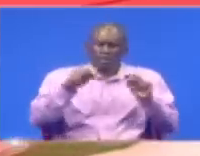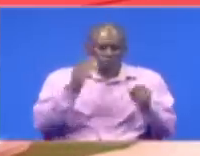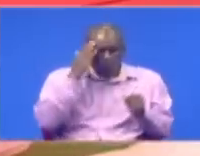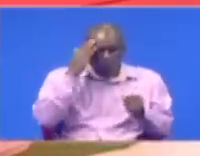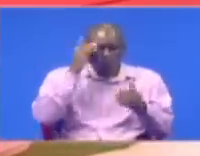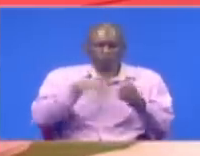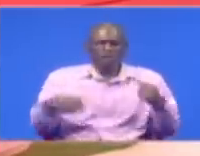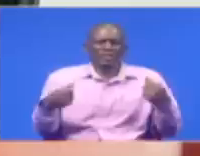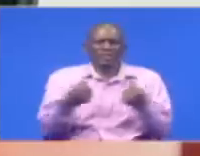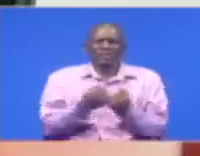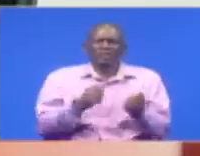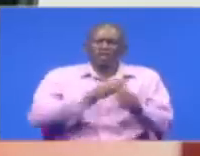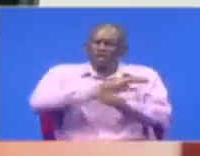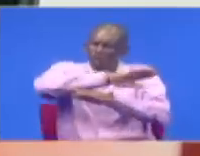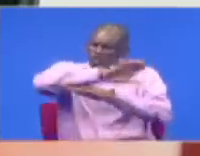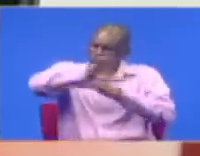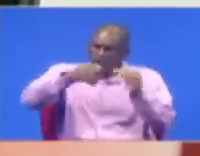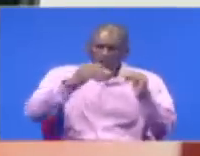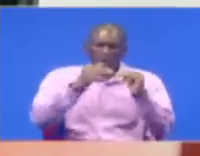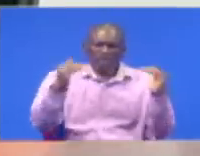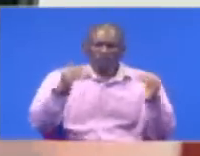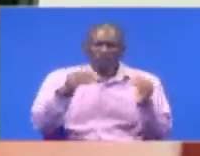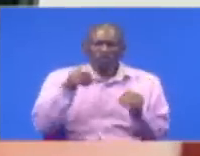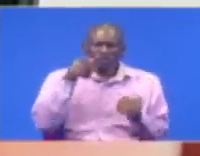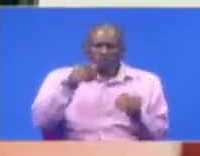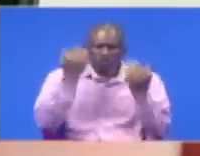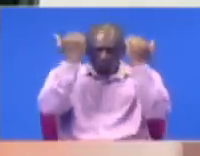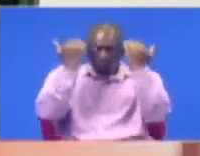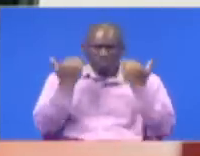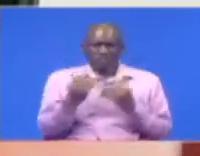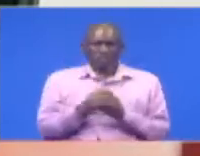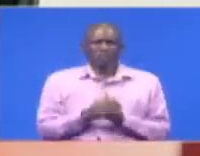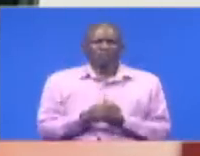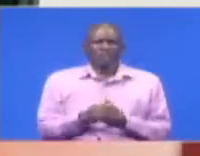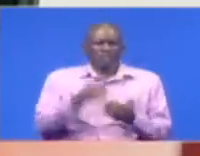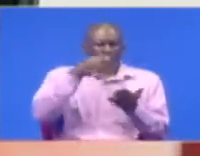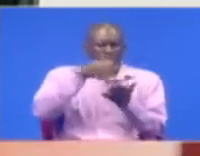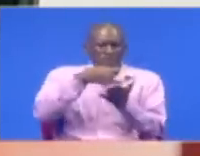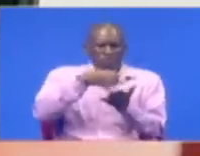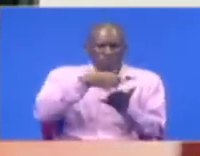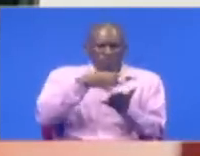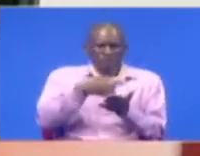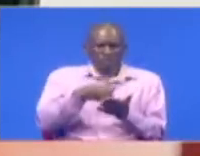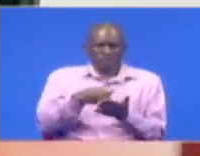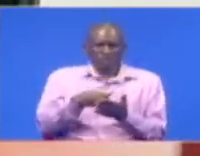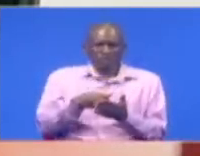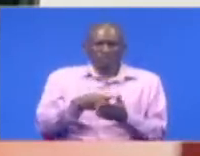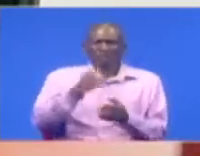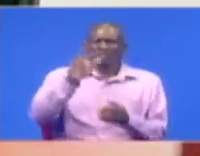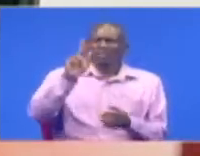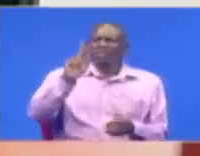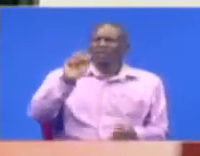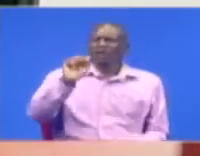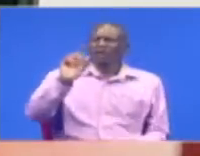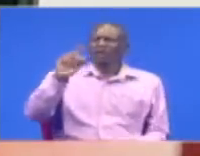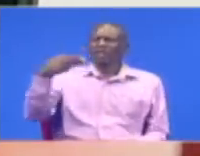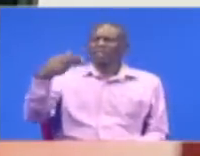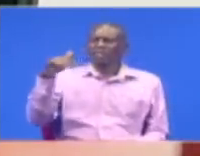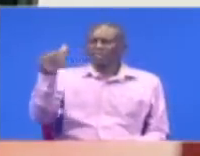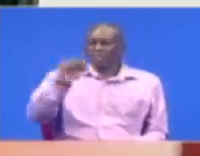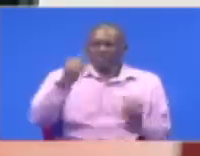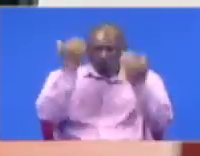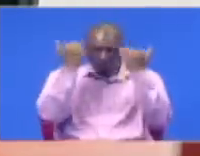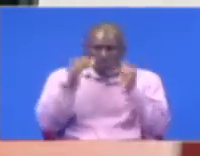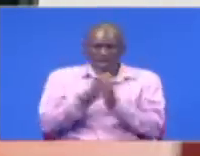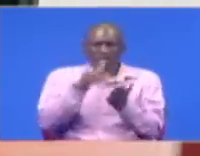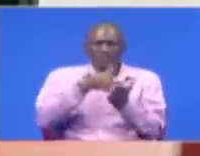on at every level of this judiciary, including the Curtis courts, and including